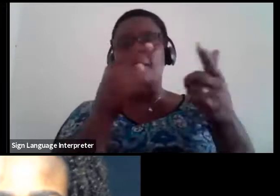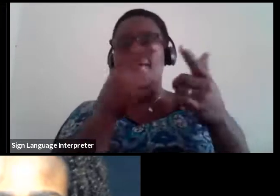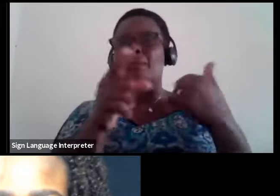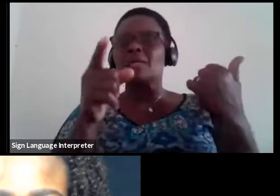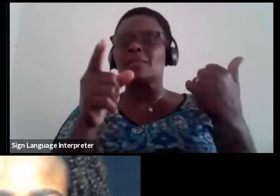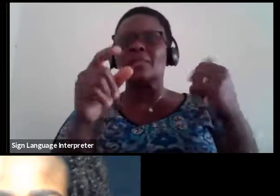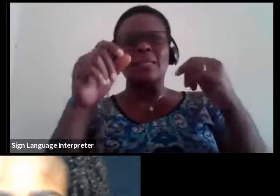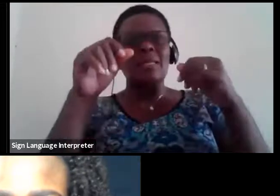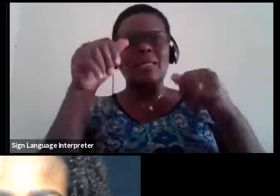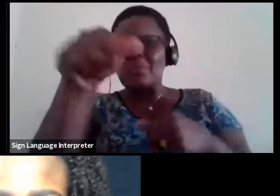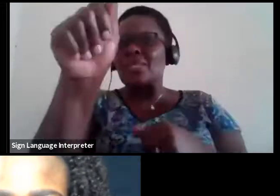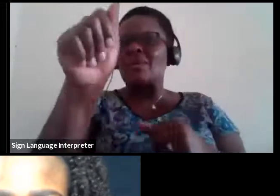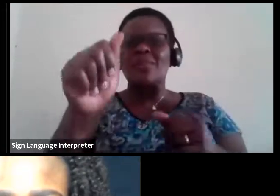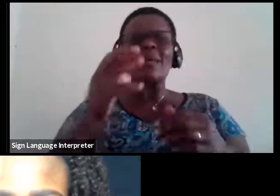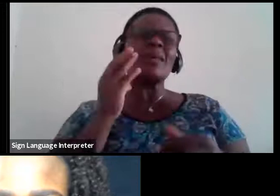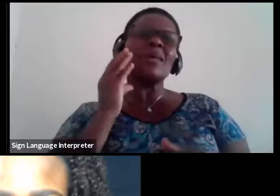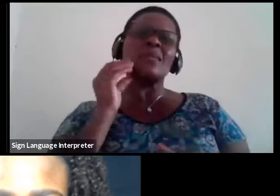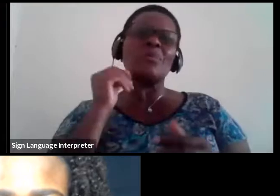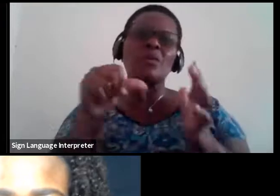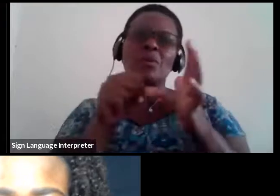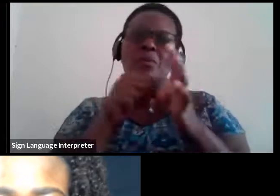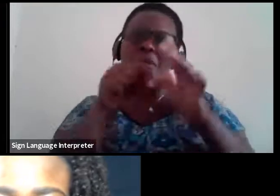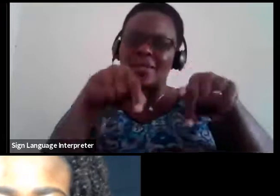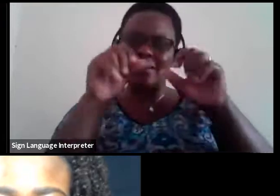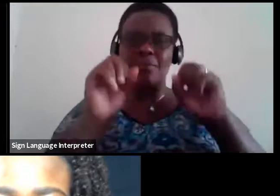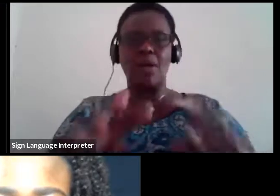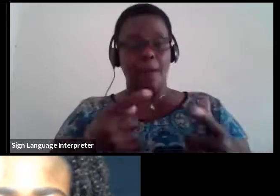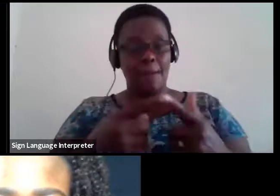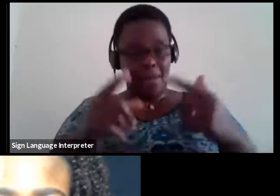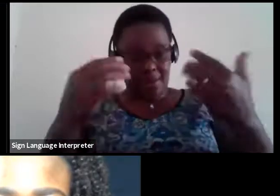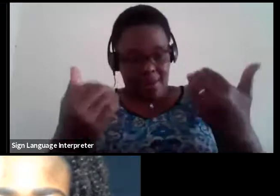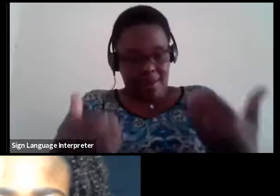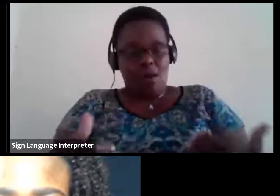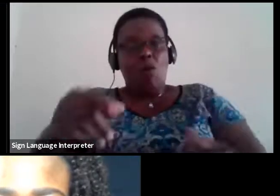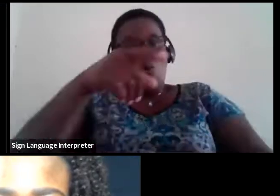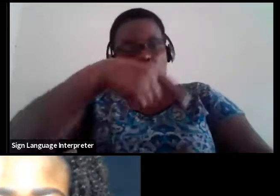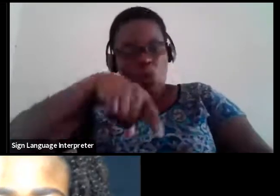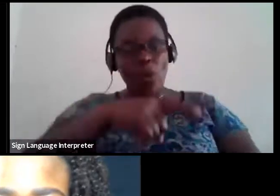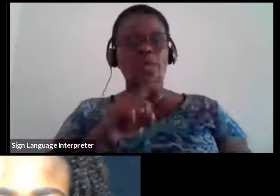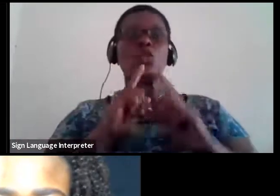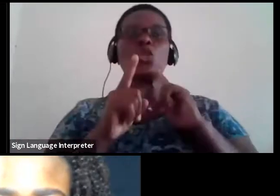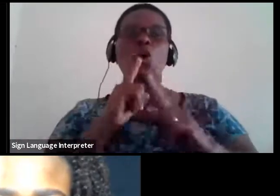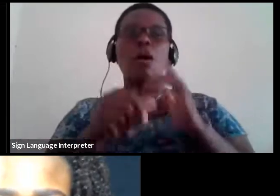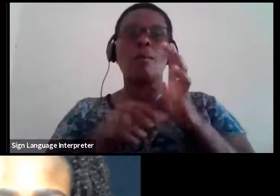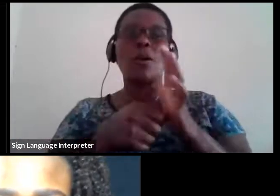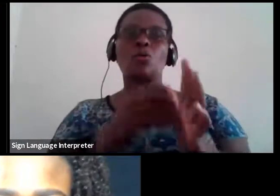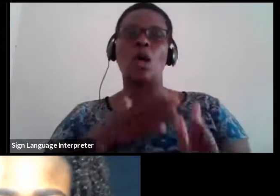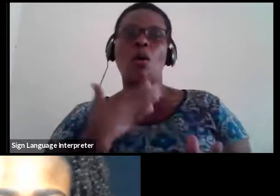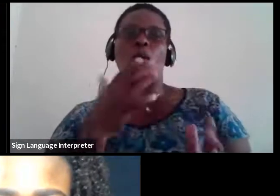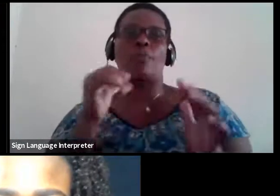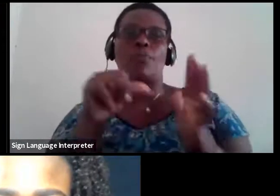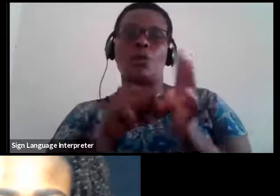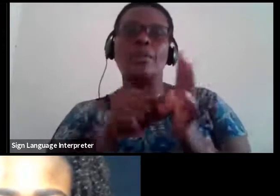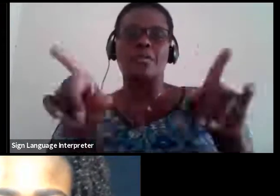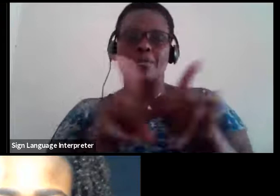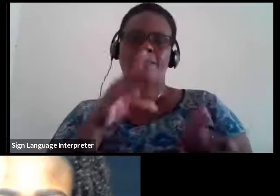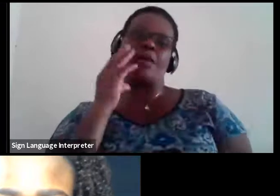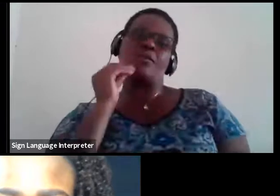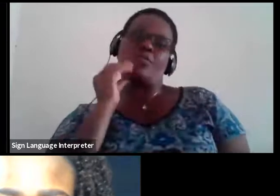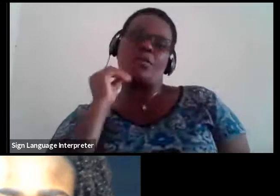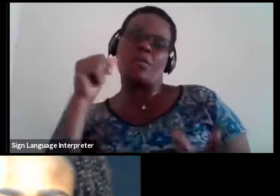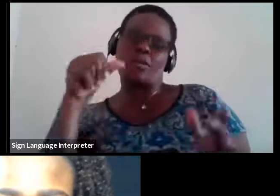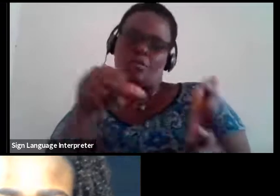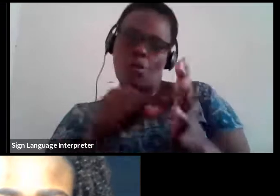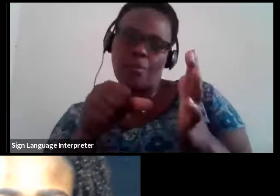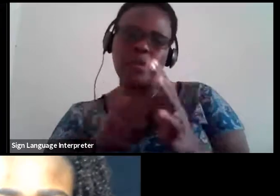we are talking about our problems. We are giving solutions to the problems because we have experienced the problems and we know what we need to take